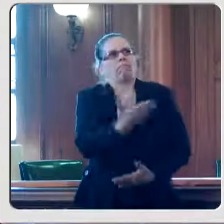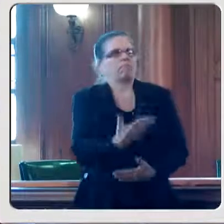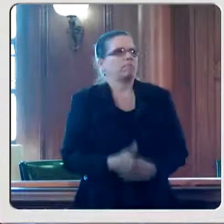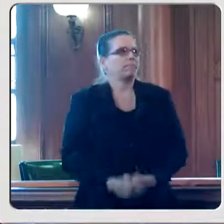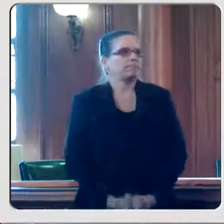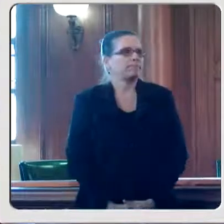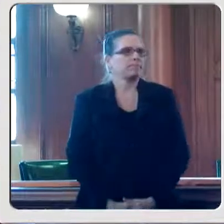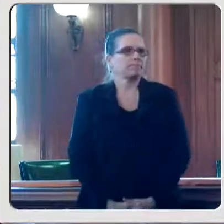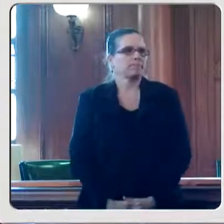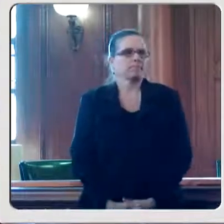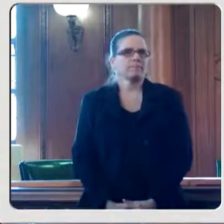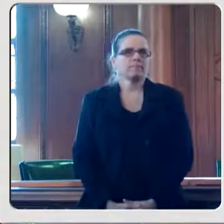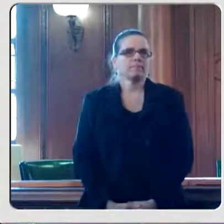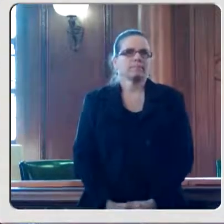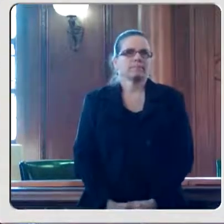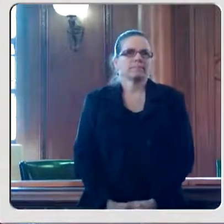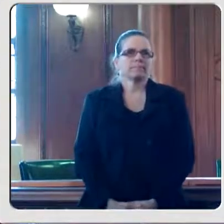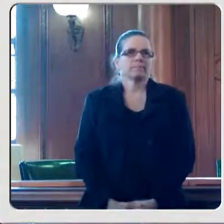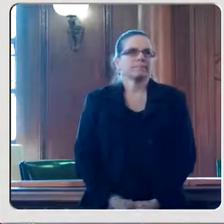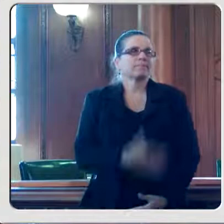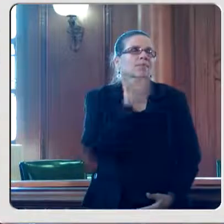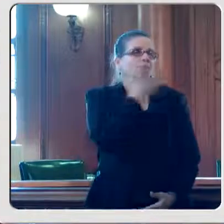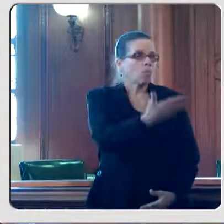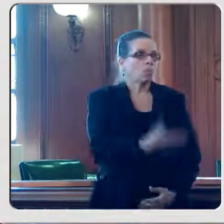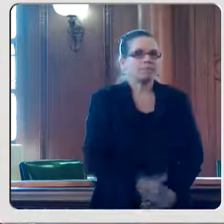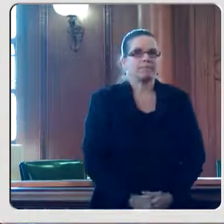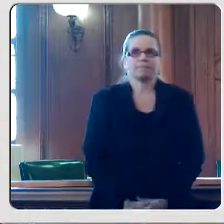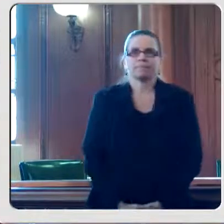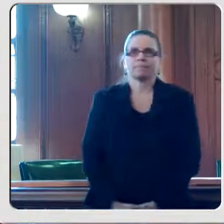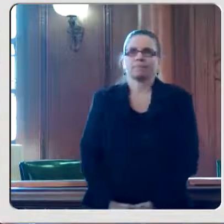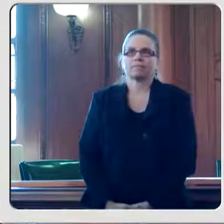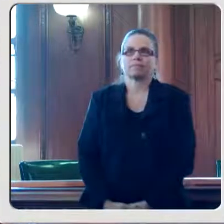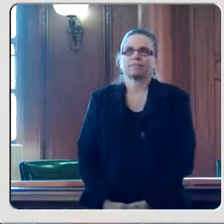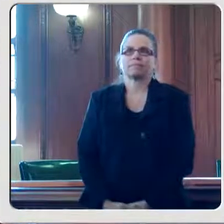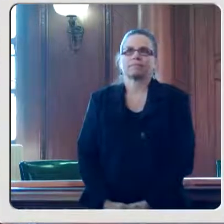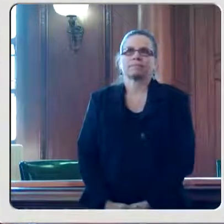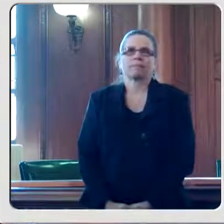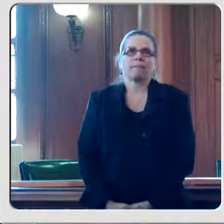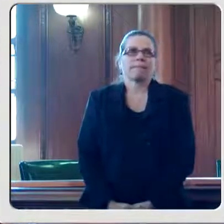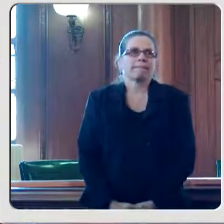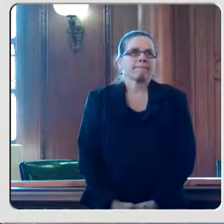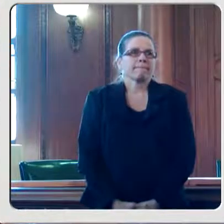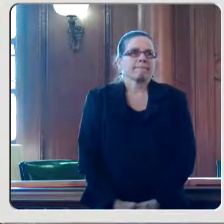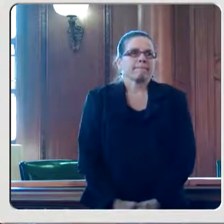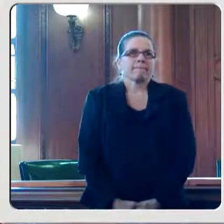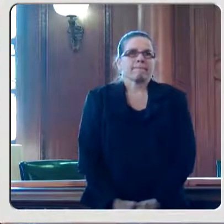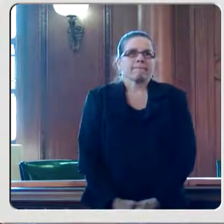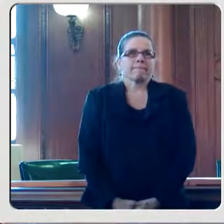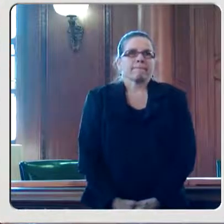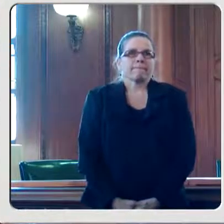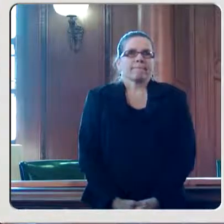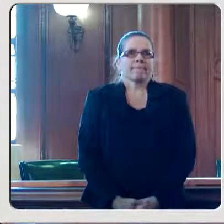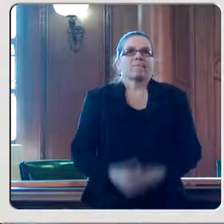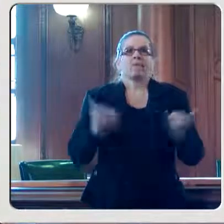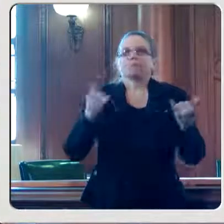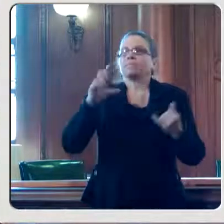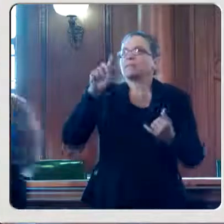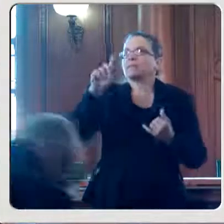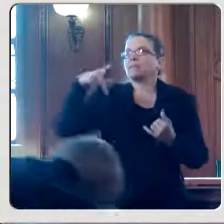Thank you, Superintendent Warwick. I will now get an update pertaining to the Department of Public Works and Director Chris